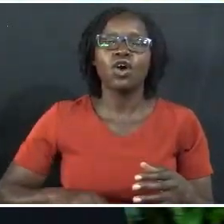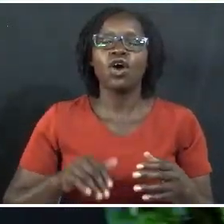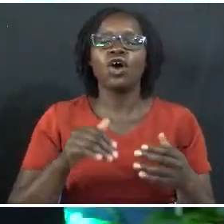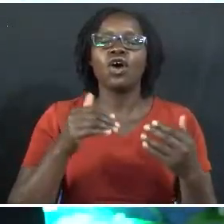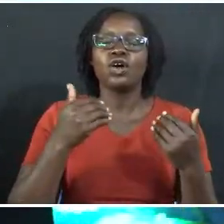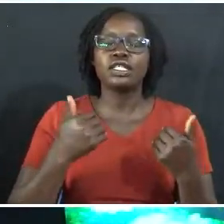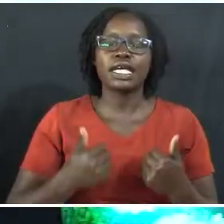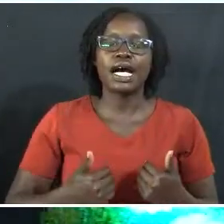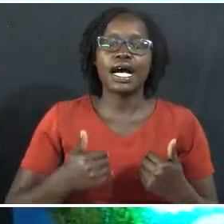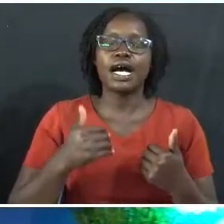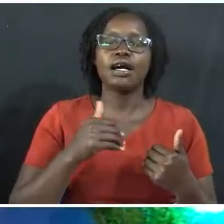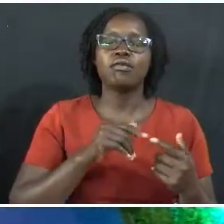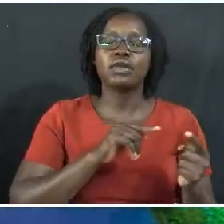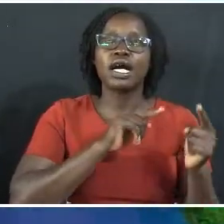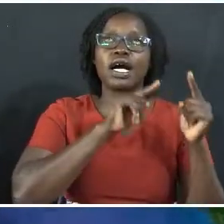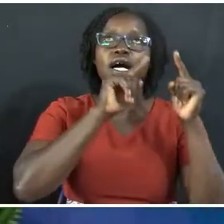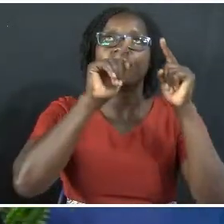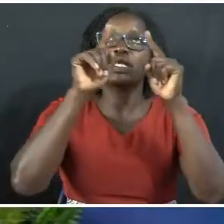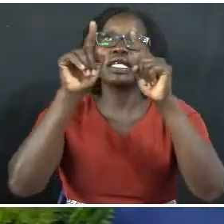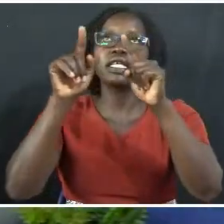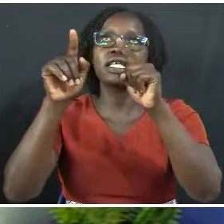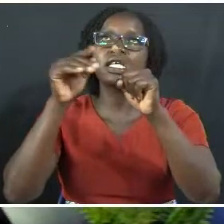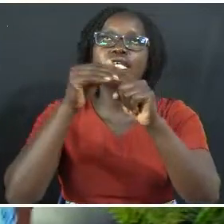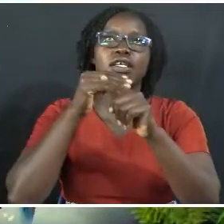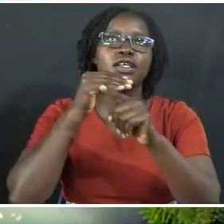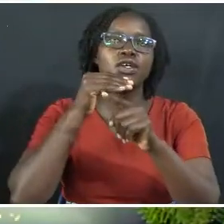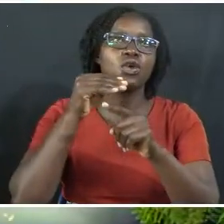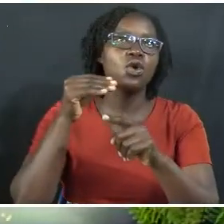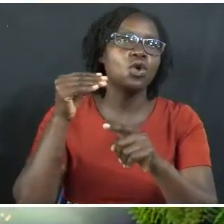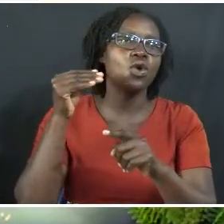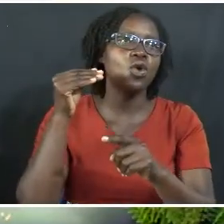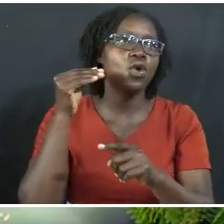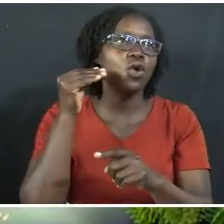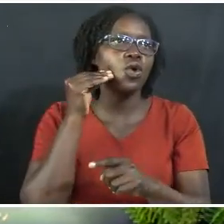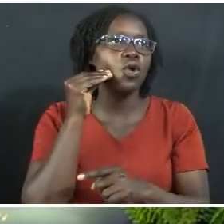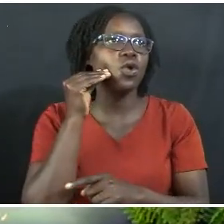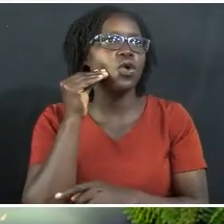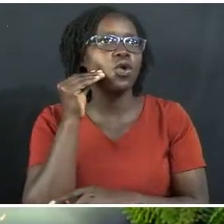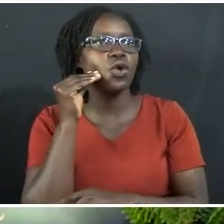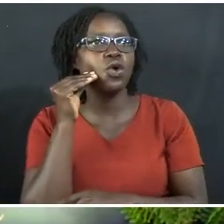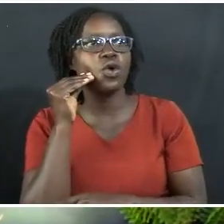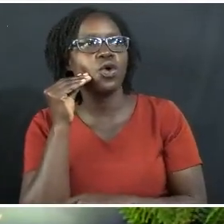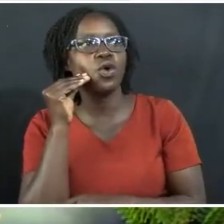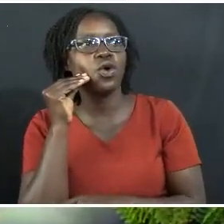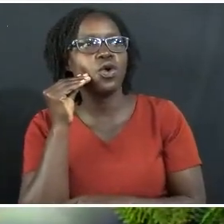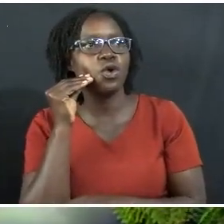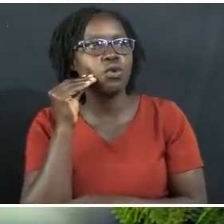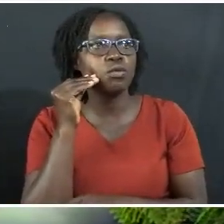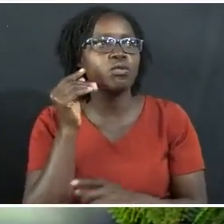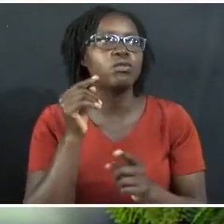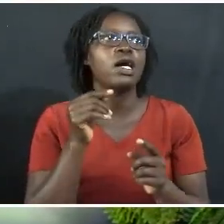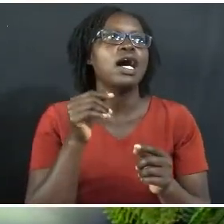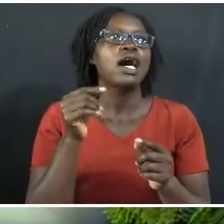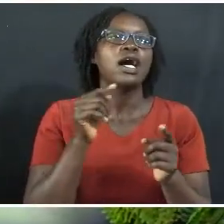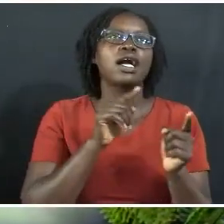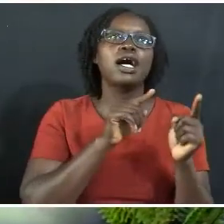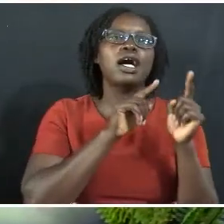trod, now I am coming. Now I want to make a general appeal to all of you.